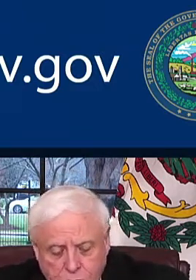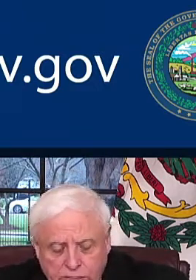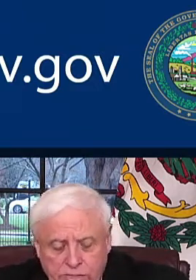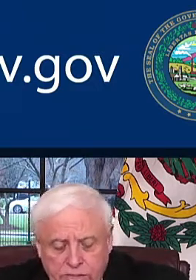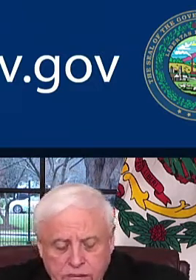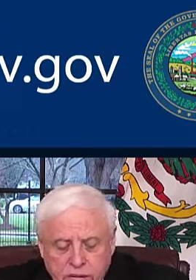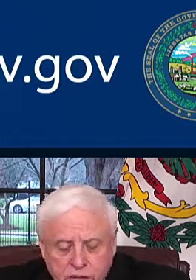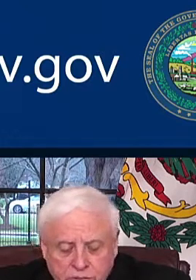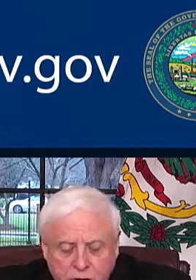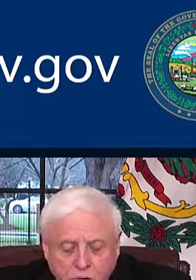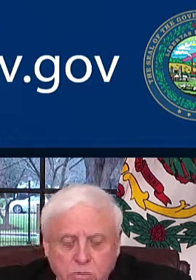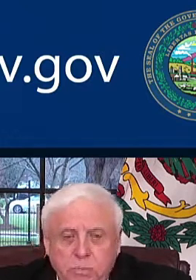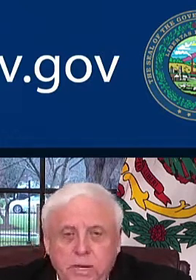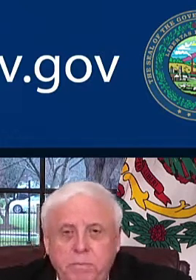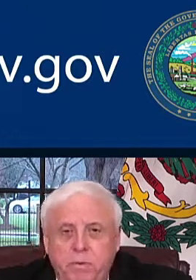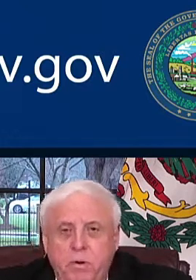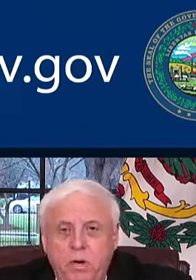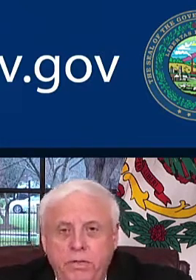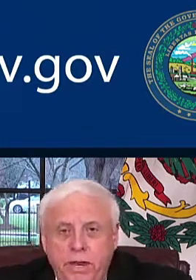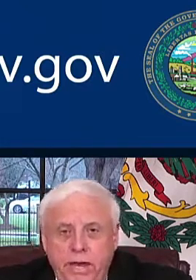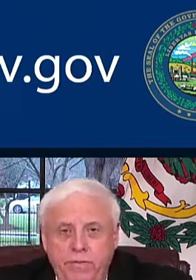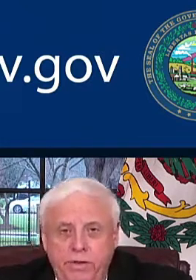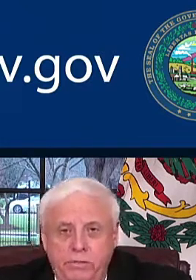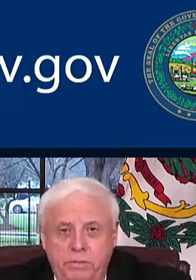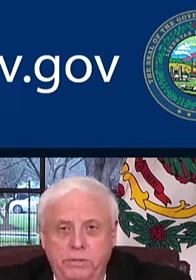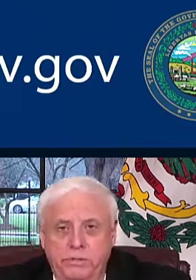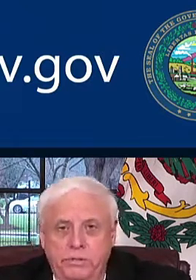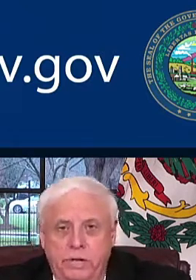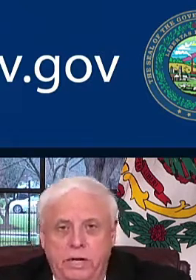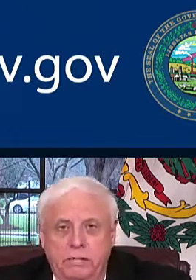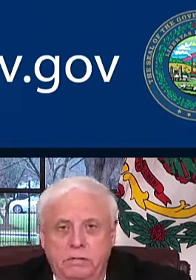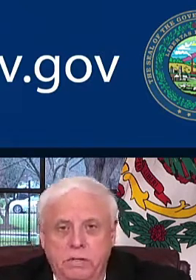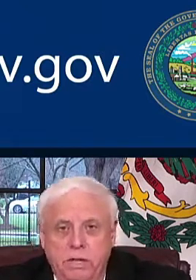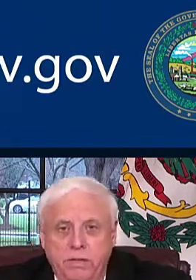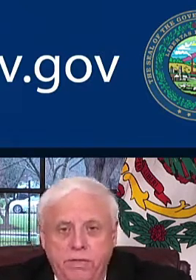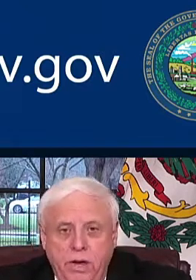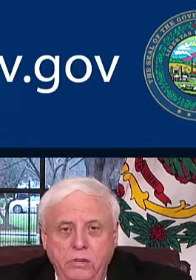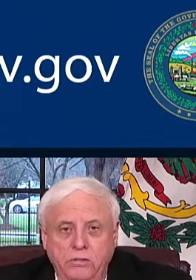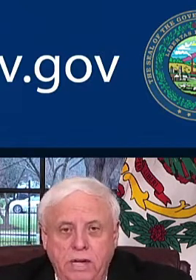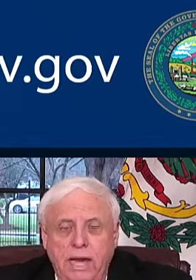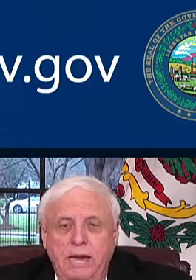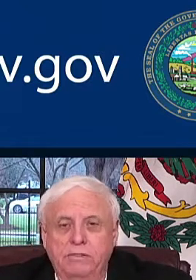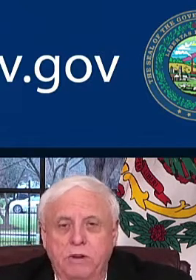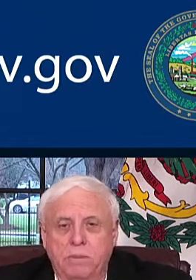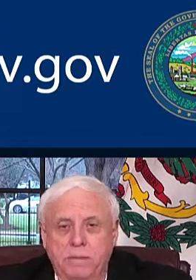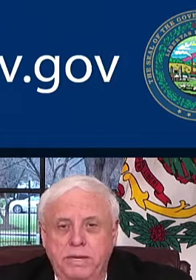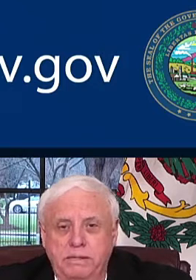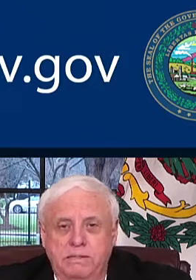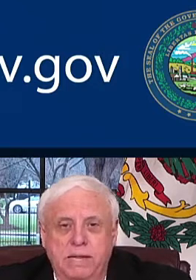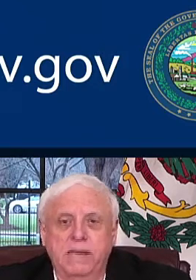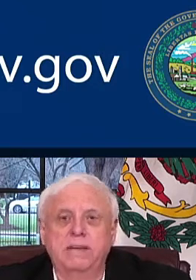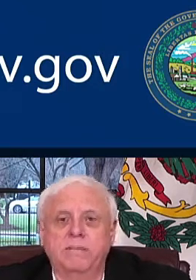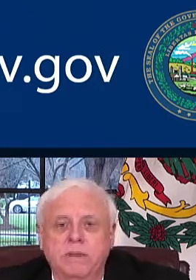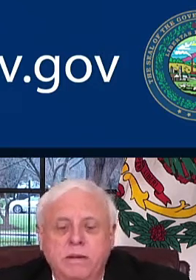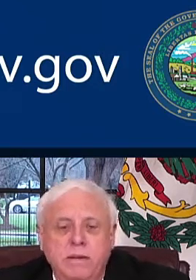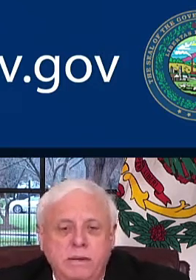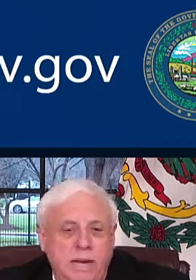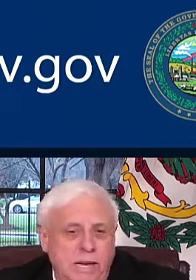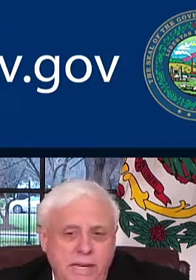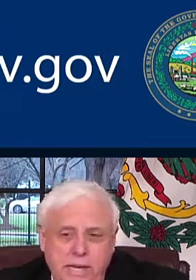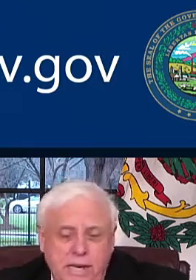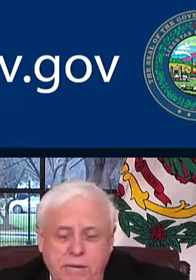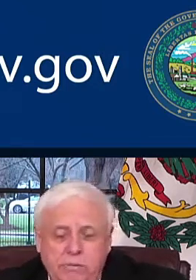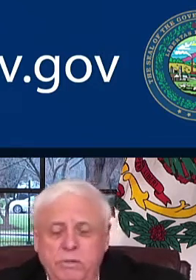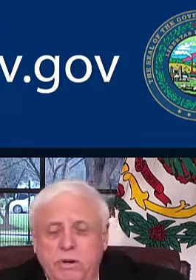any question, those people that have those booster shots, those lives are being saved. Now,